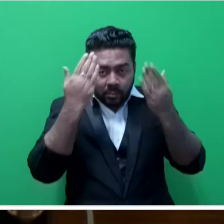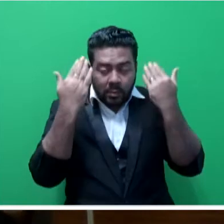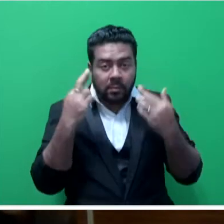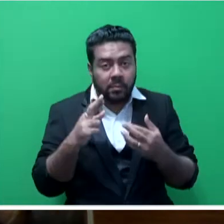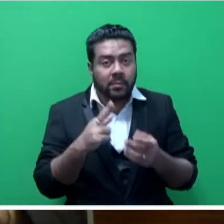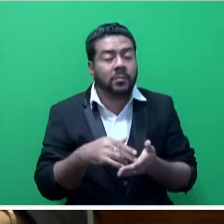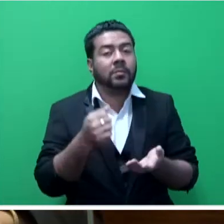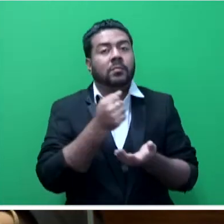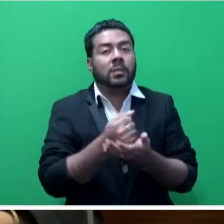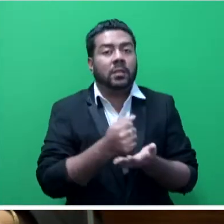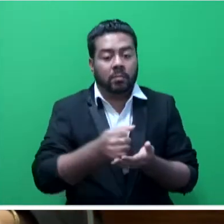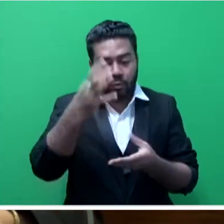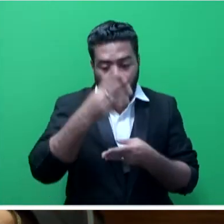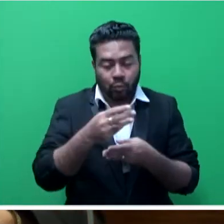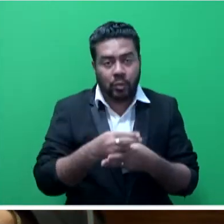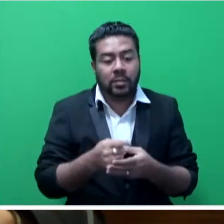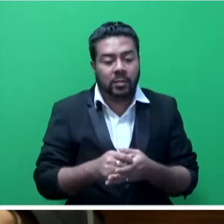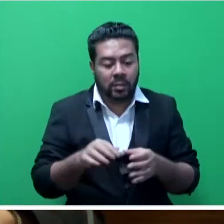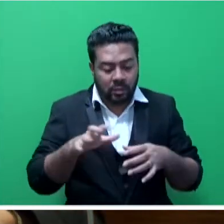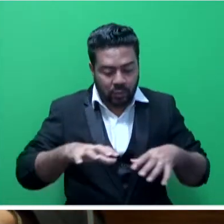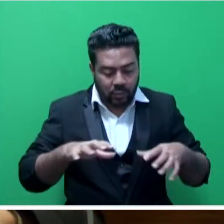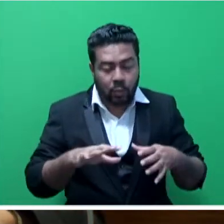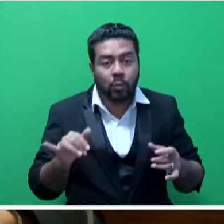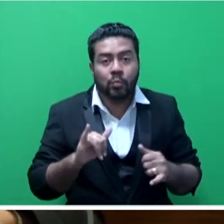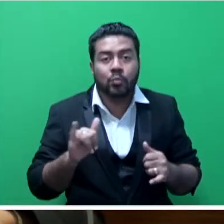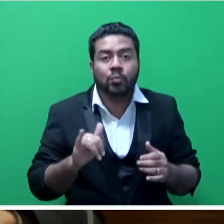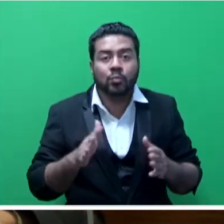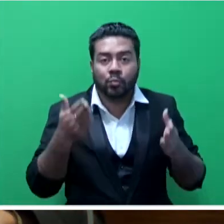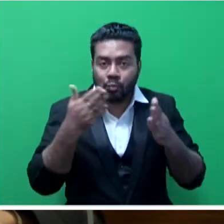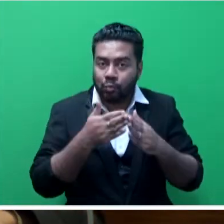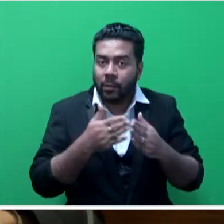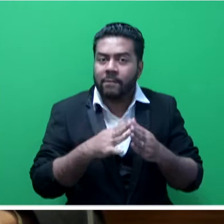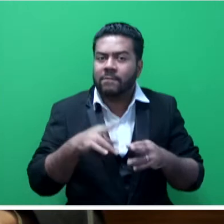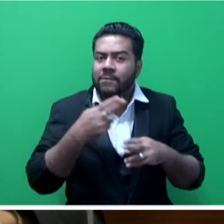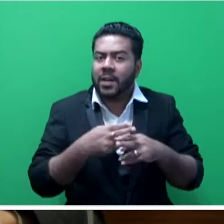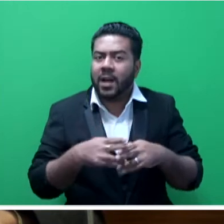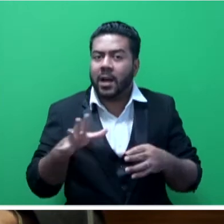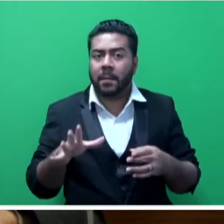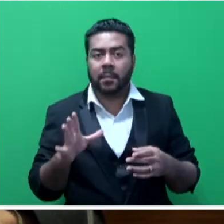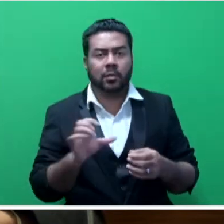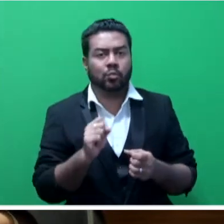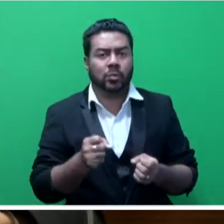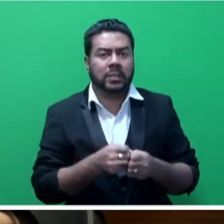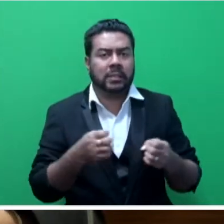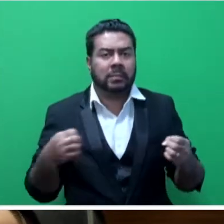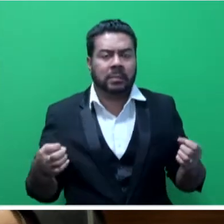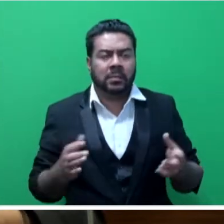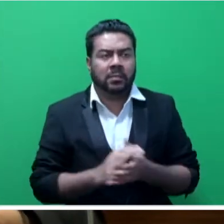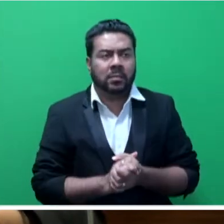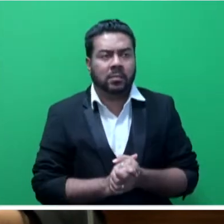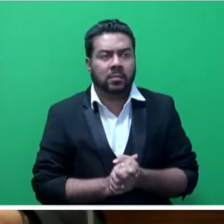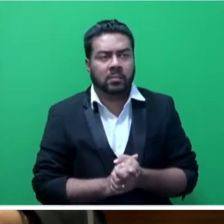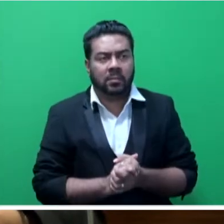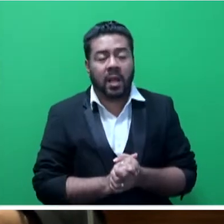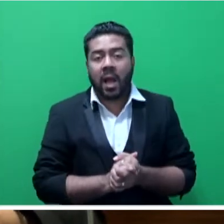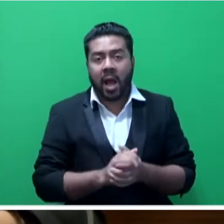a number of other allocations which is there to incentivize farmers to expand commercial agriculture,